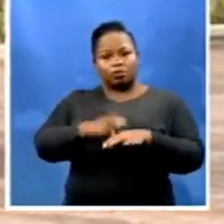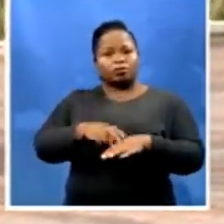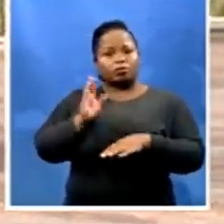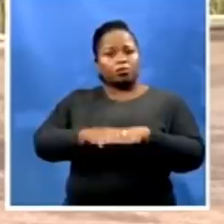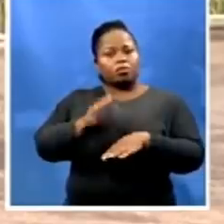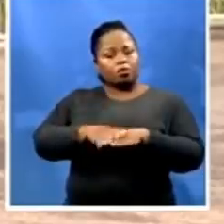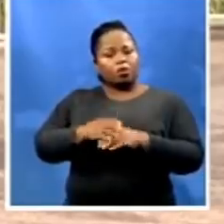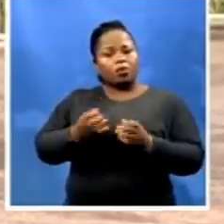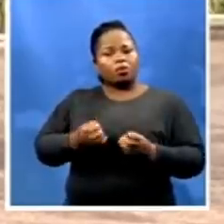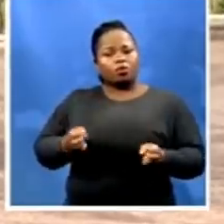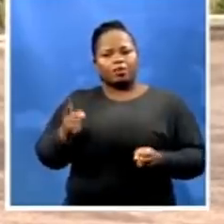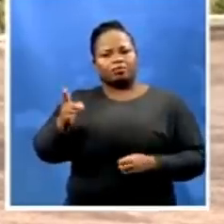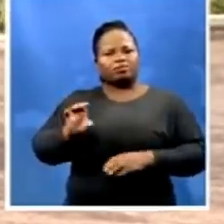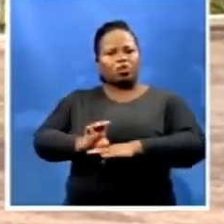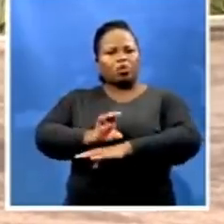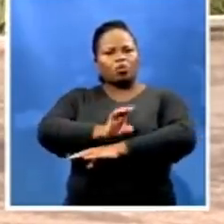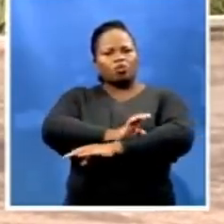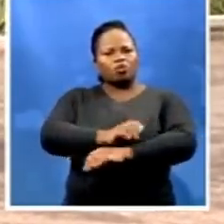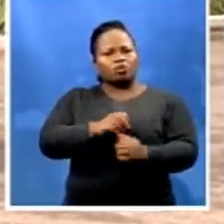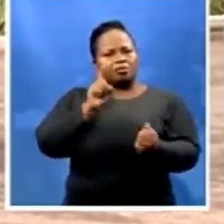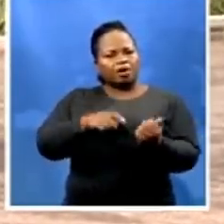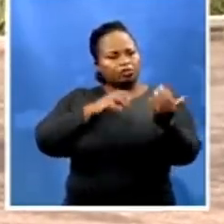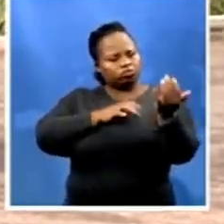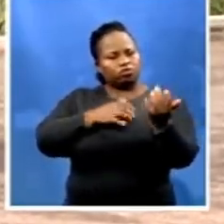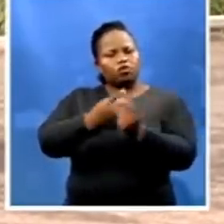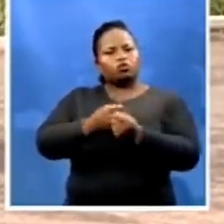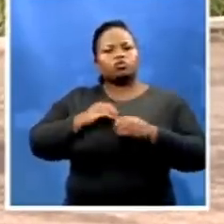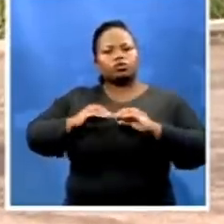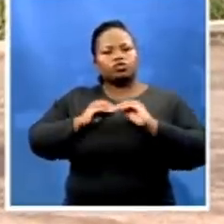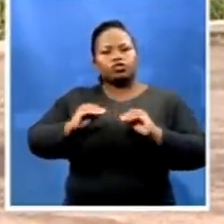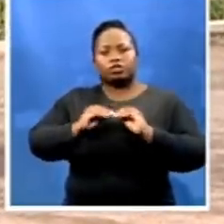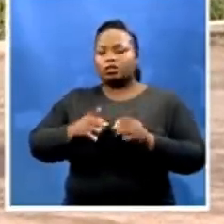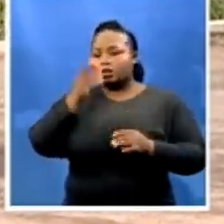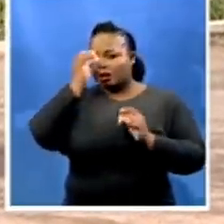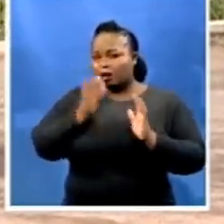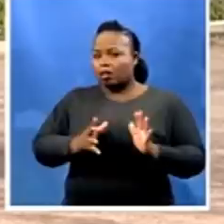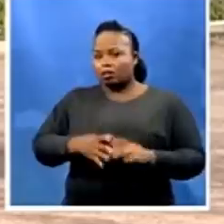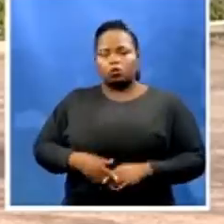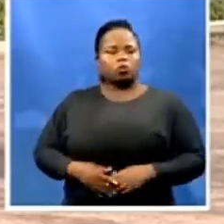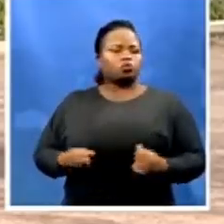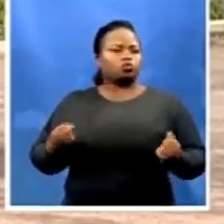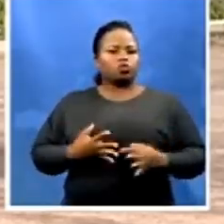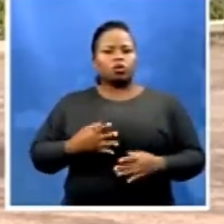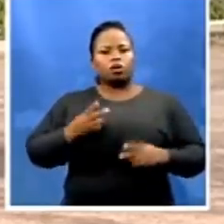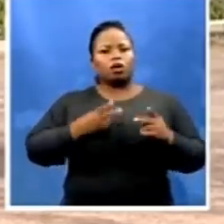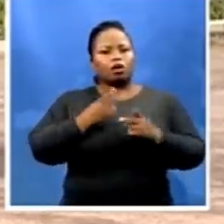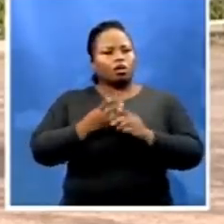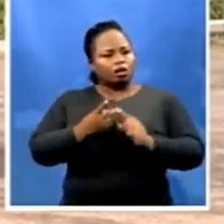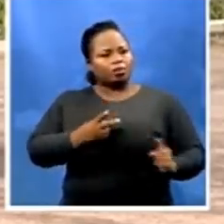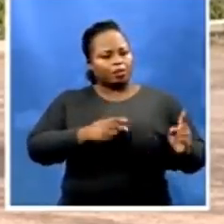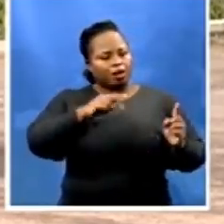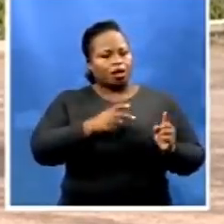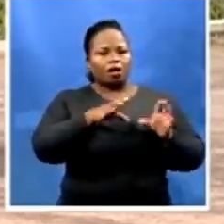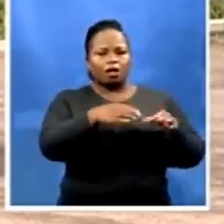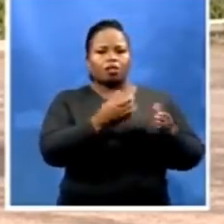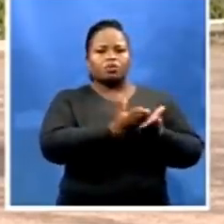to aid some of the learners. It's absolutely shocking. Just down the road as well, Blaine, there's another school that has also been vandalized.